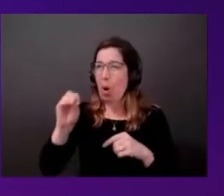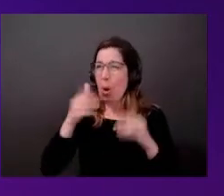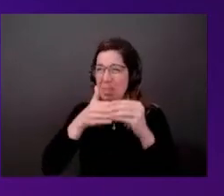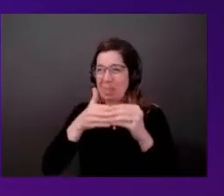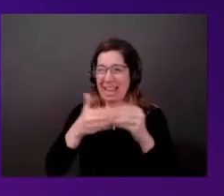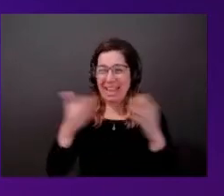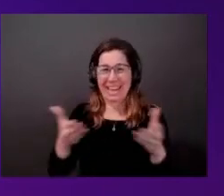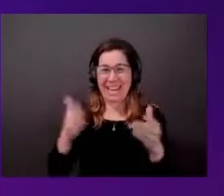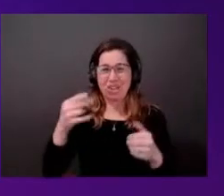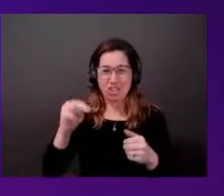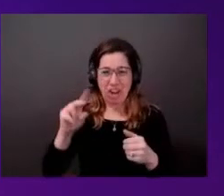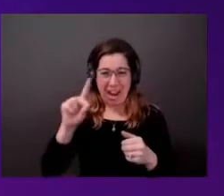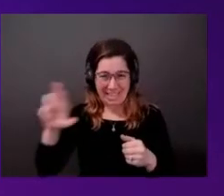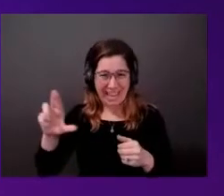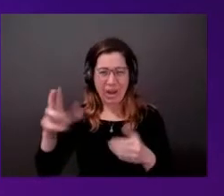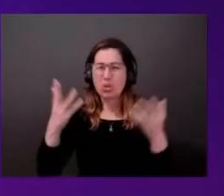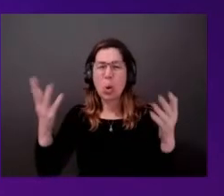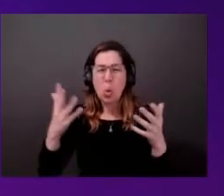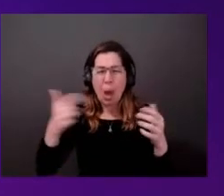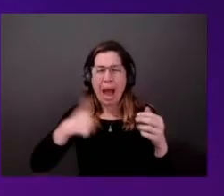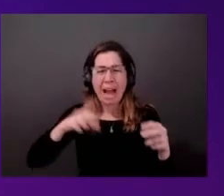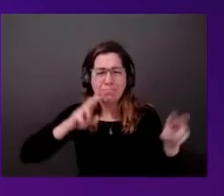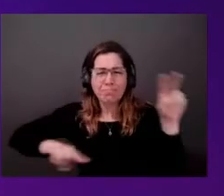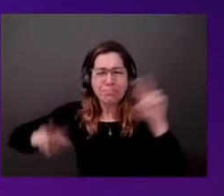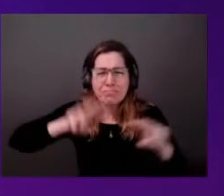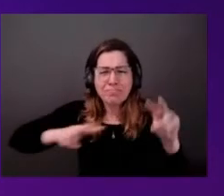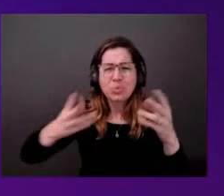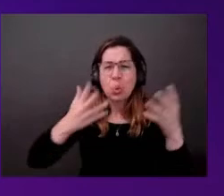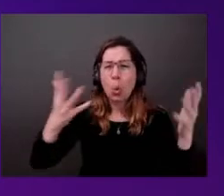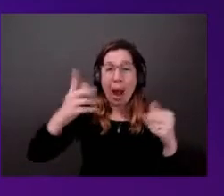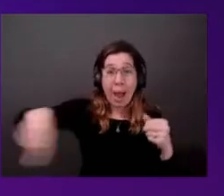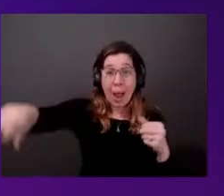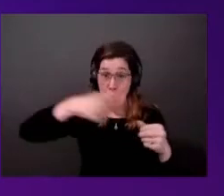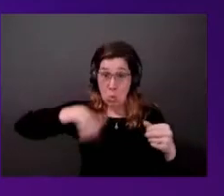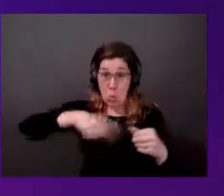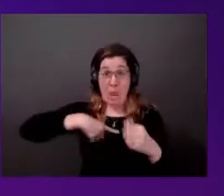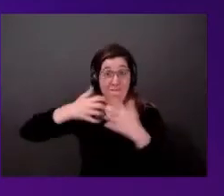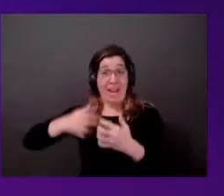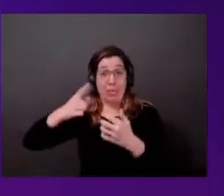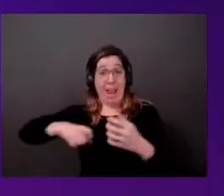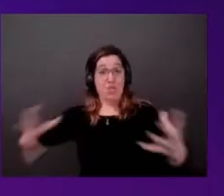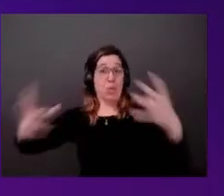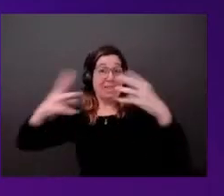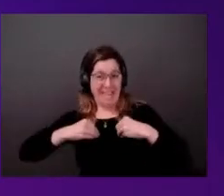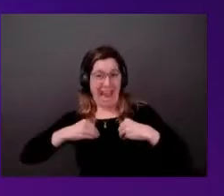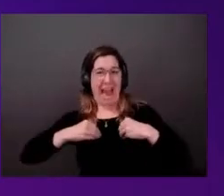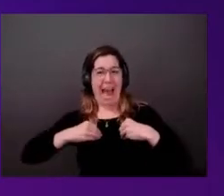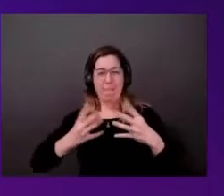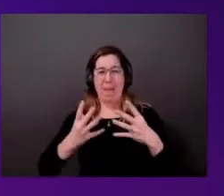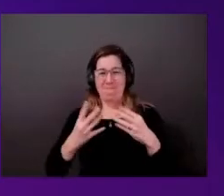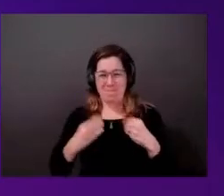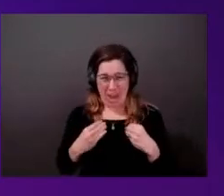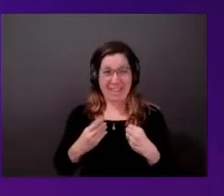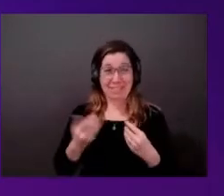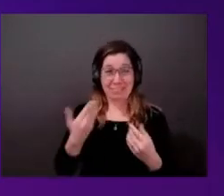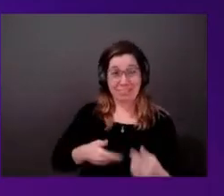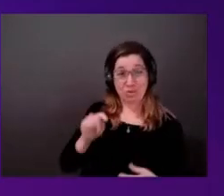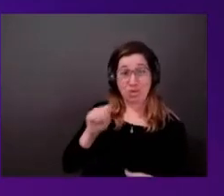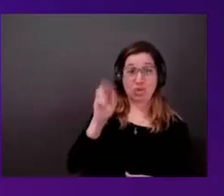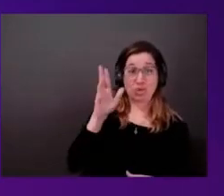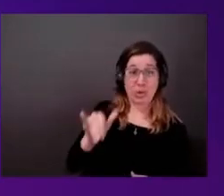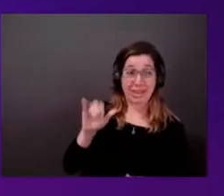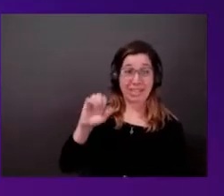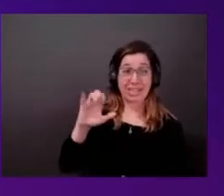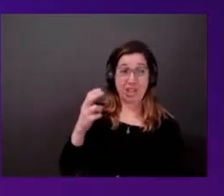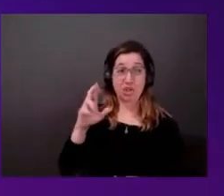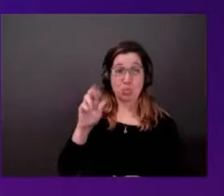and embrace in order to really take advantage of digital transformation. I'm Tracy Schrauben. I lead a global manufacturing technology team